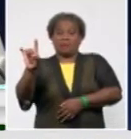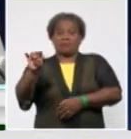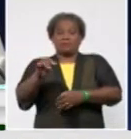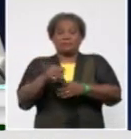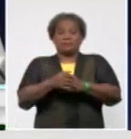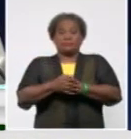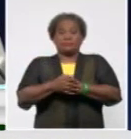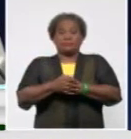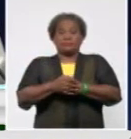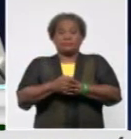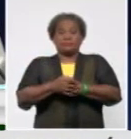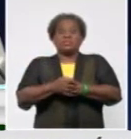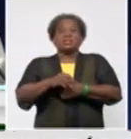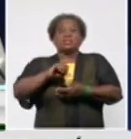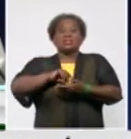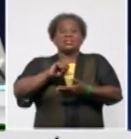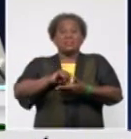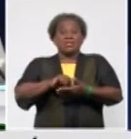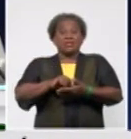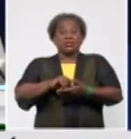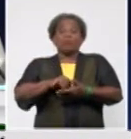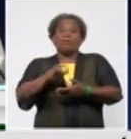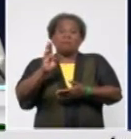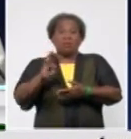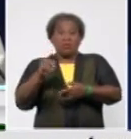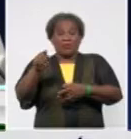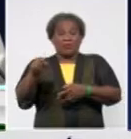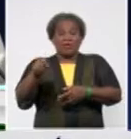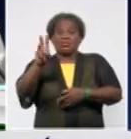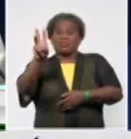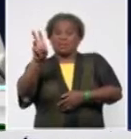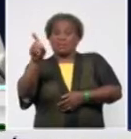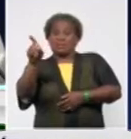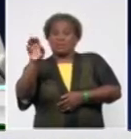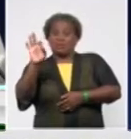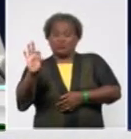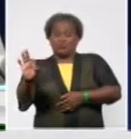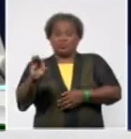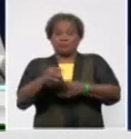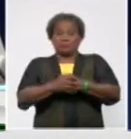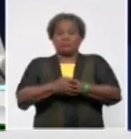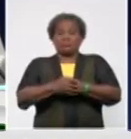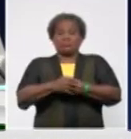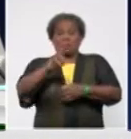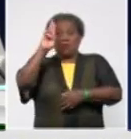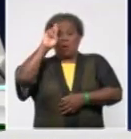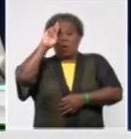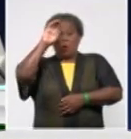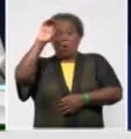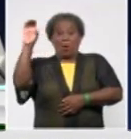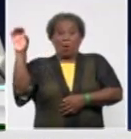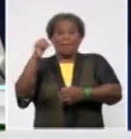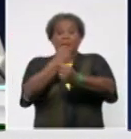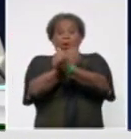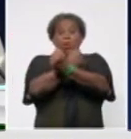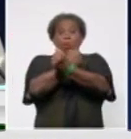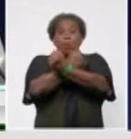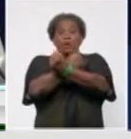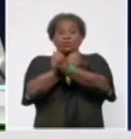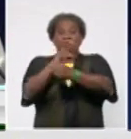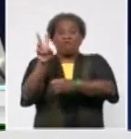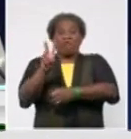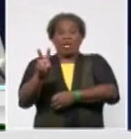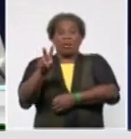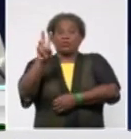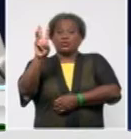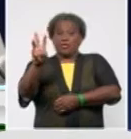we'll reach the 8,000 collected samples aimed at searching for possible asymptomatic patients that may be